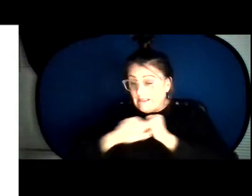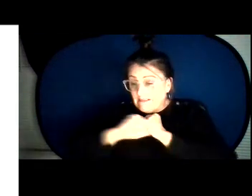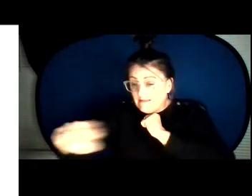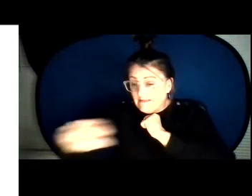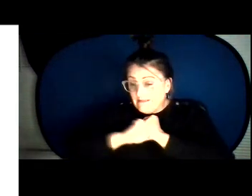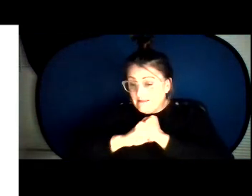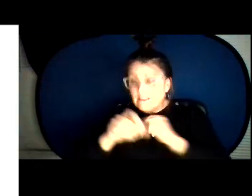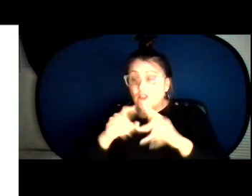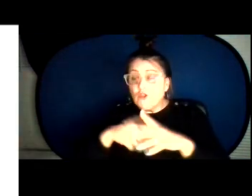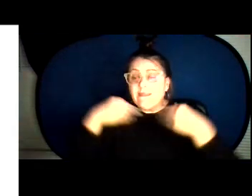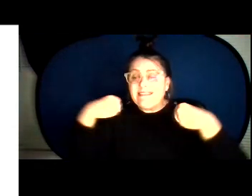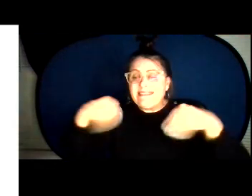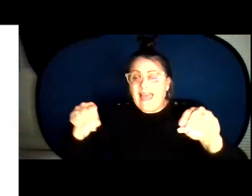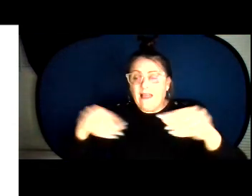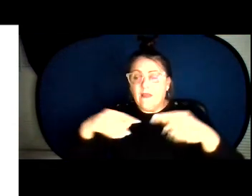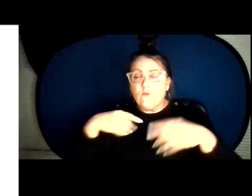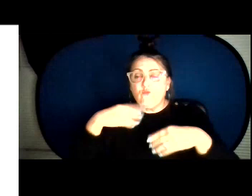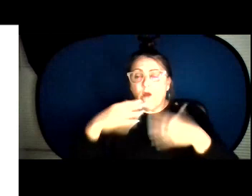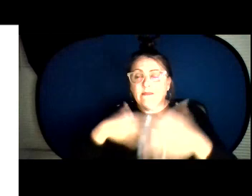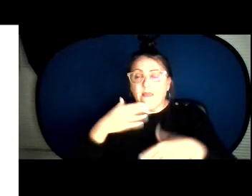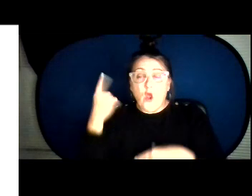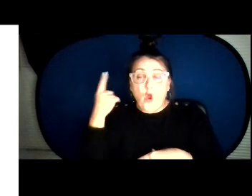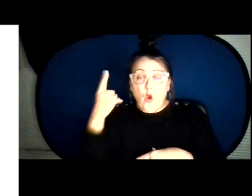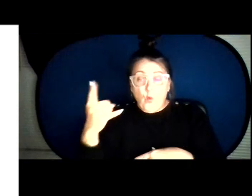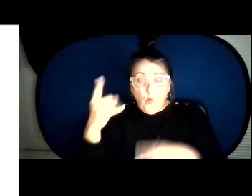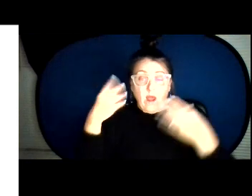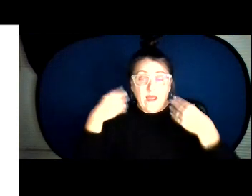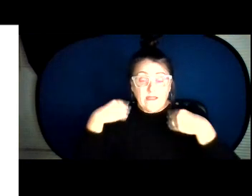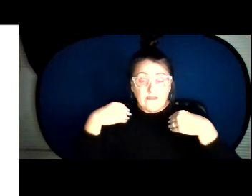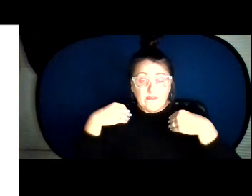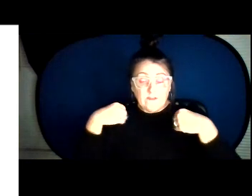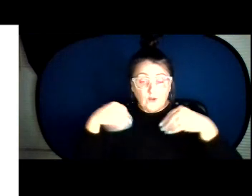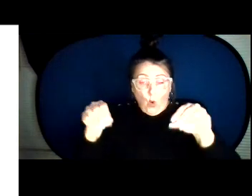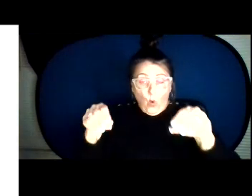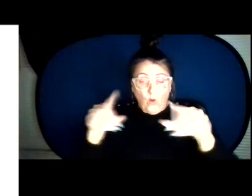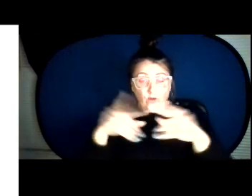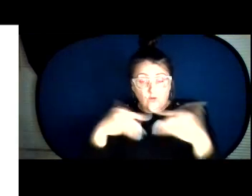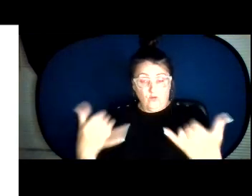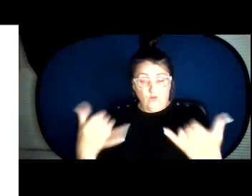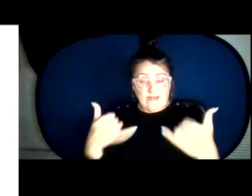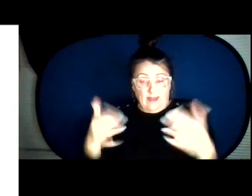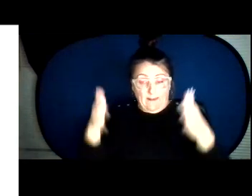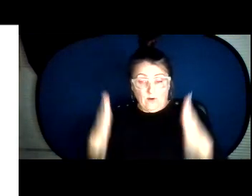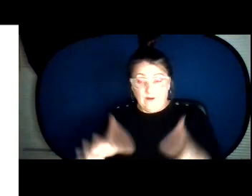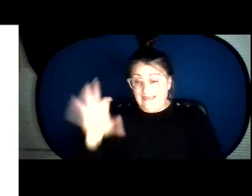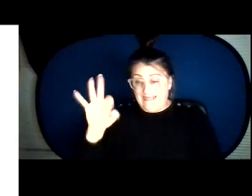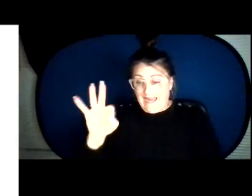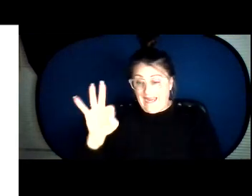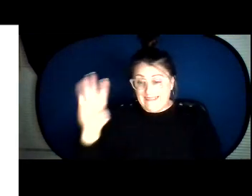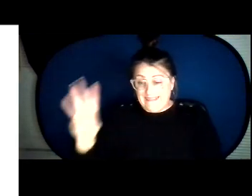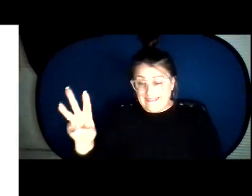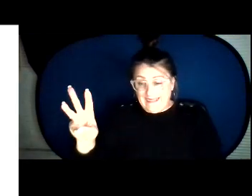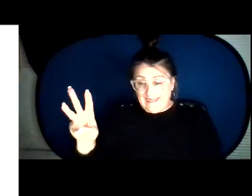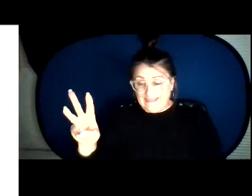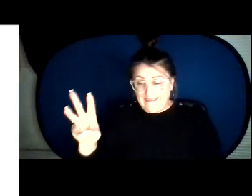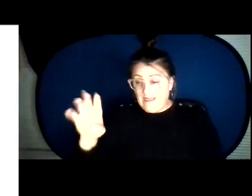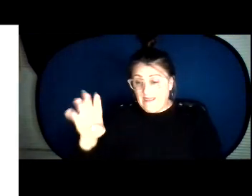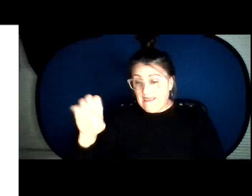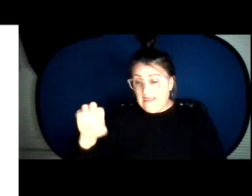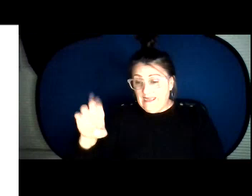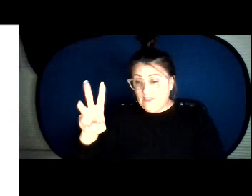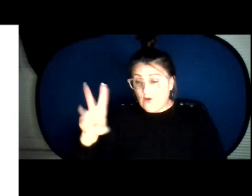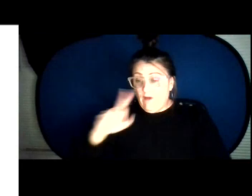process. While only 1 property has sold to a current tenant during the past year, 96 transactions are in escrow for affordable